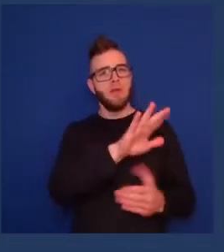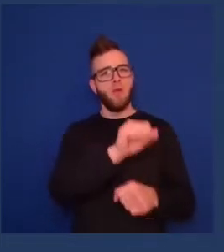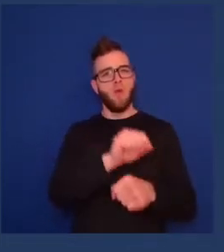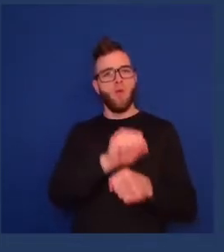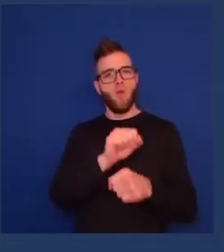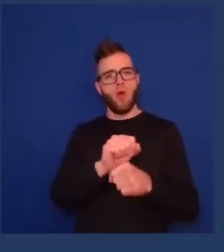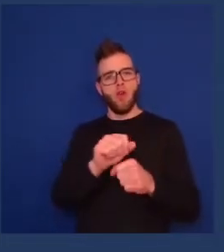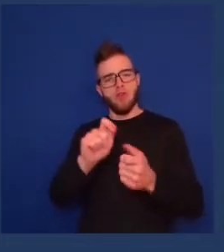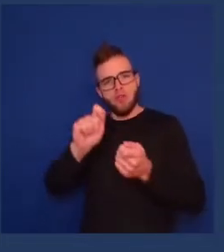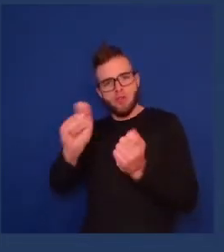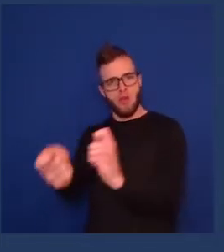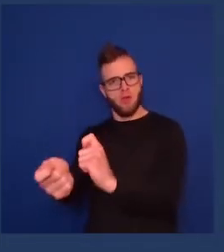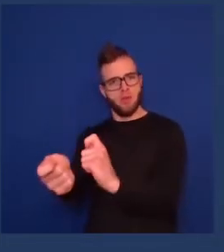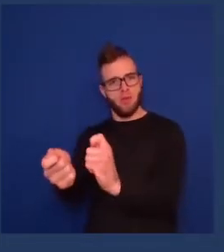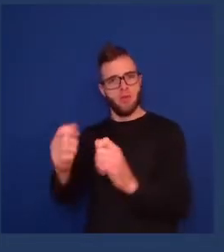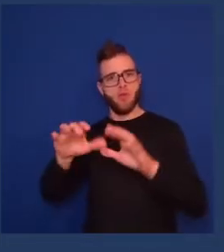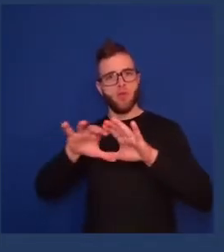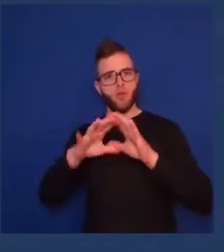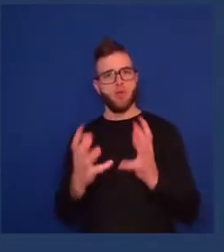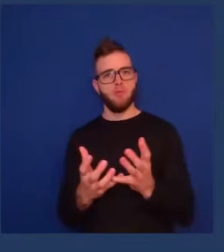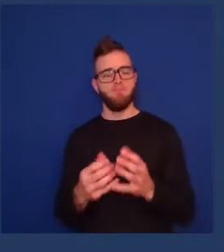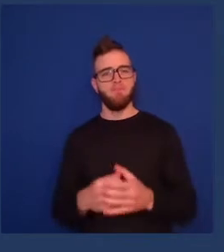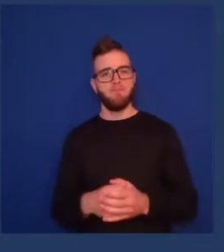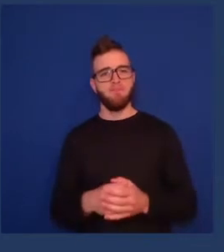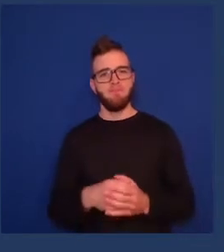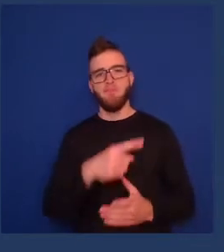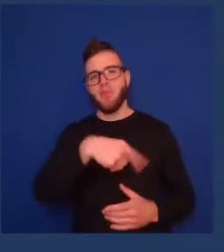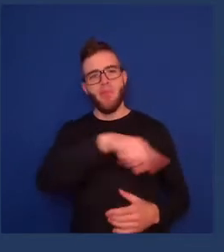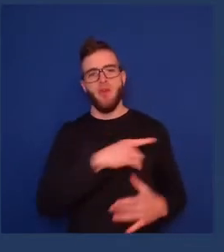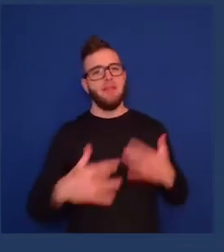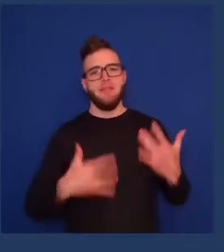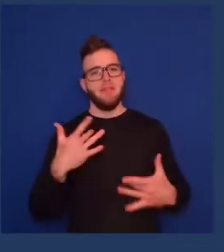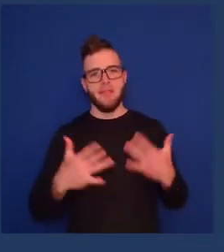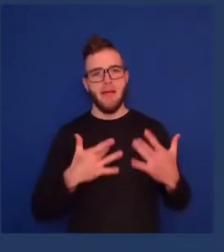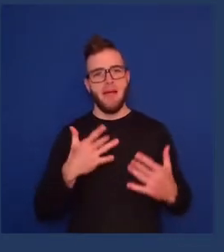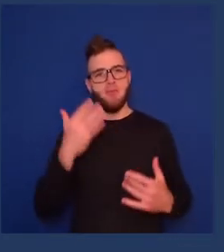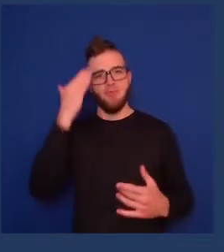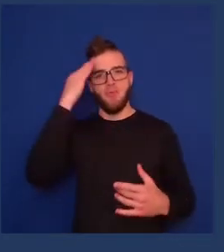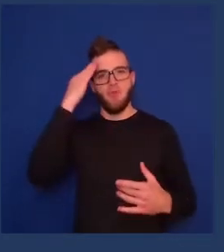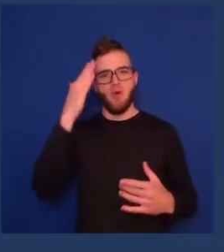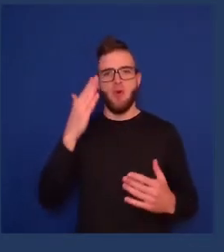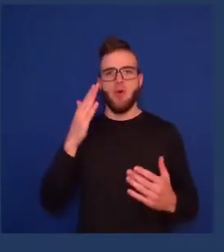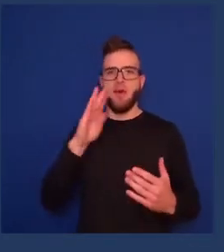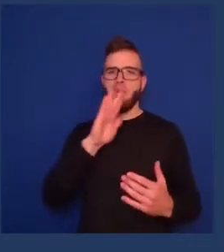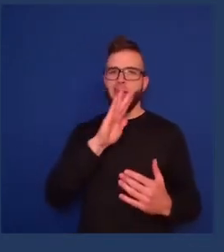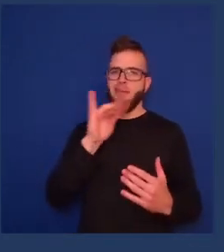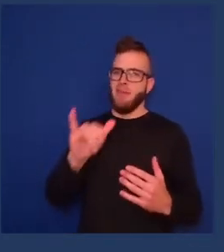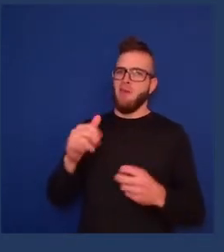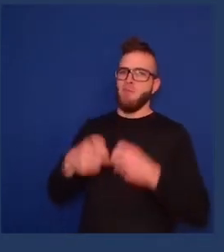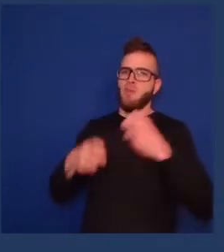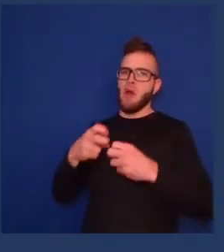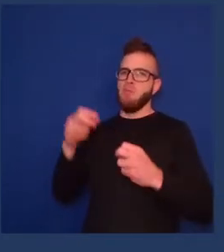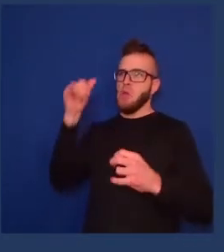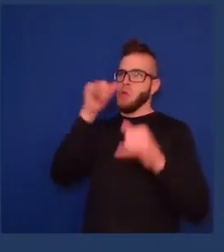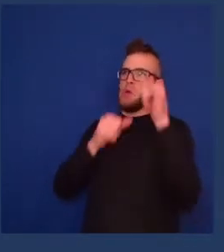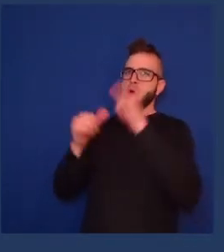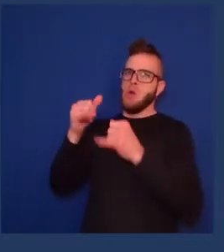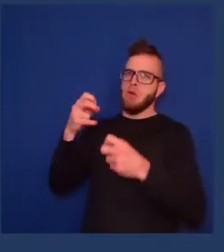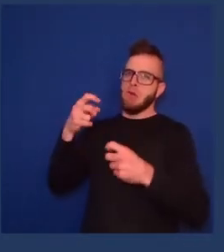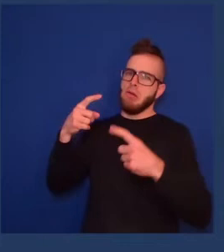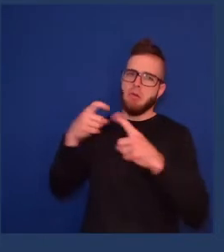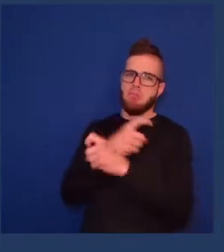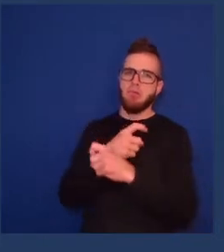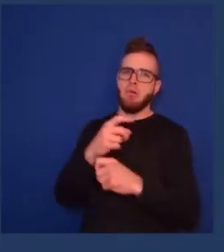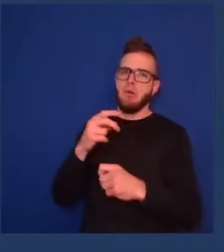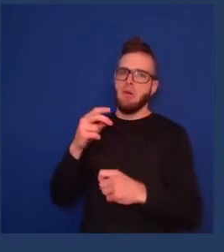bill, really wants to see their work make an impact on the world. And they're excited to see that they're going to